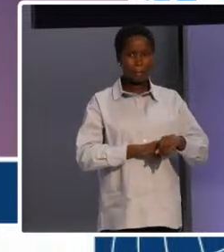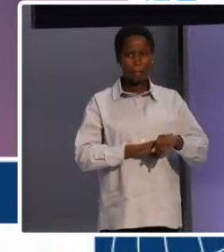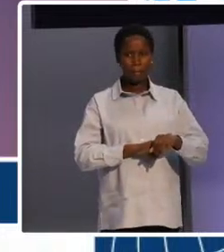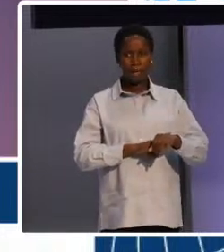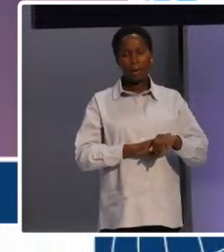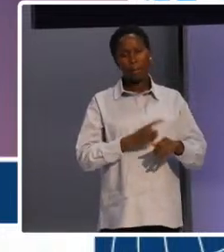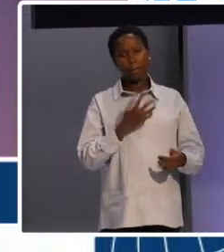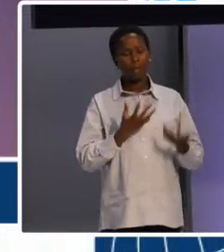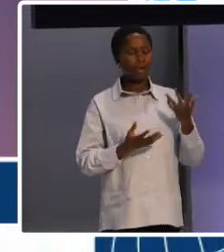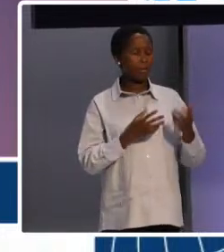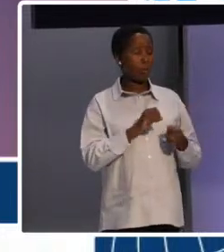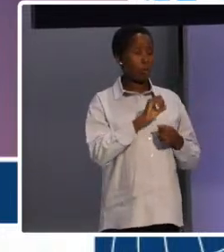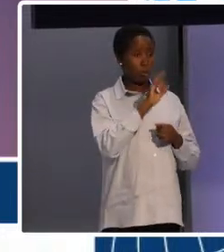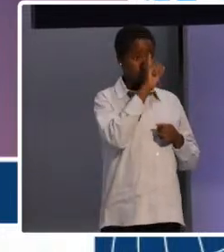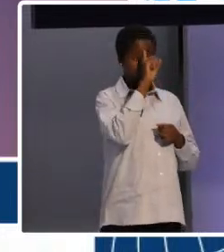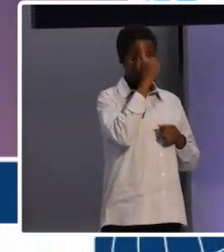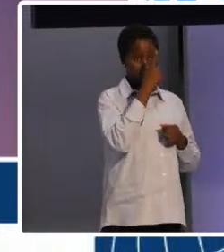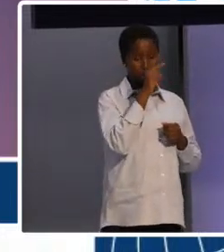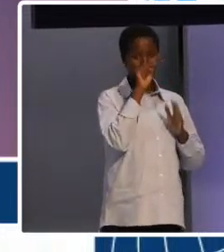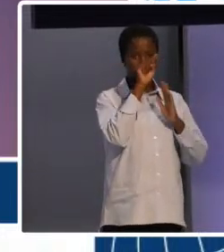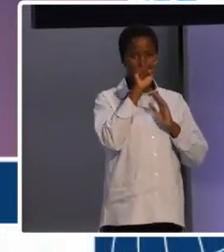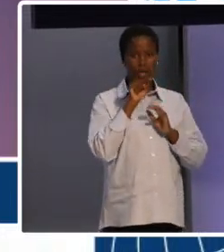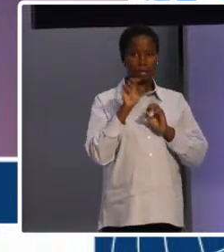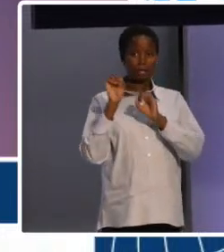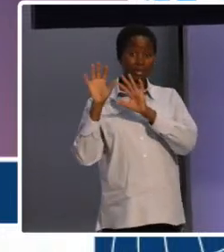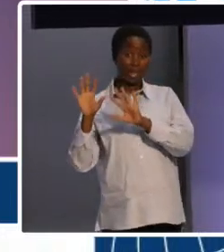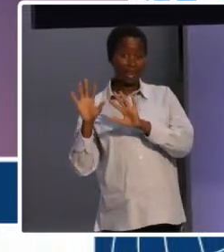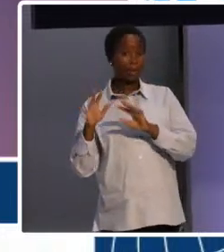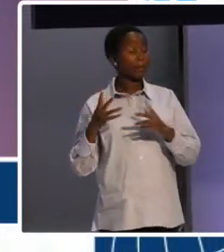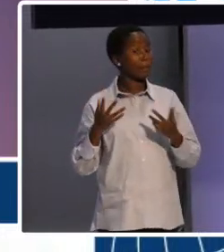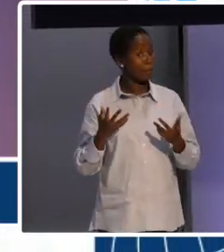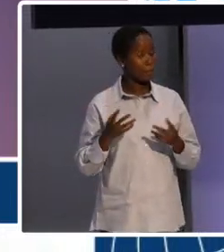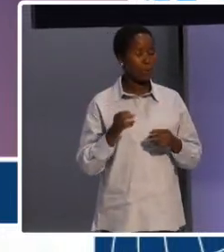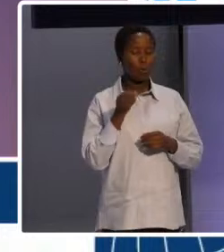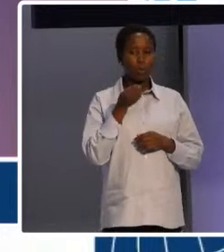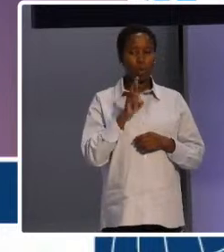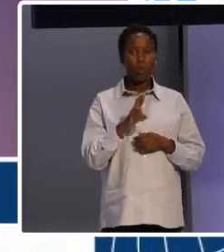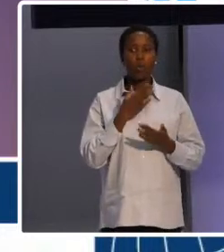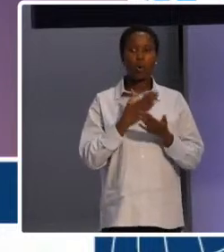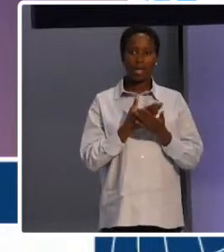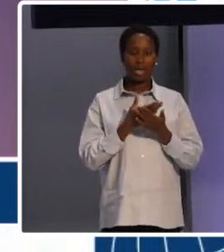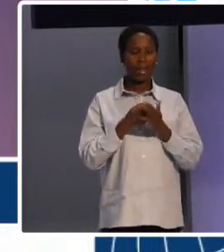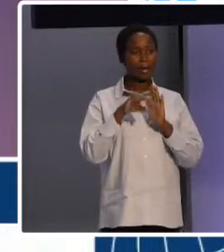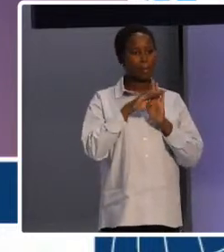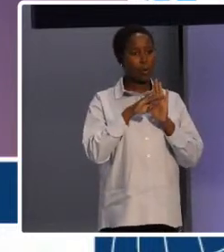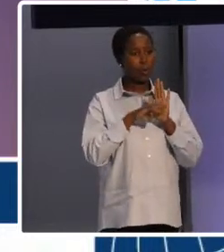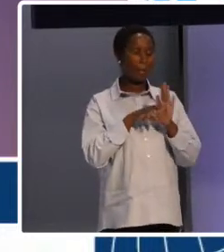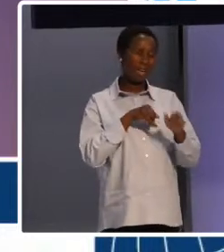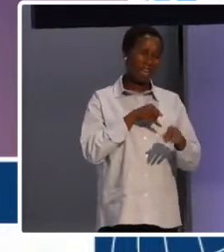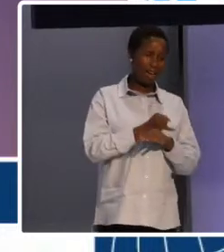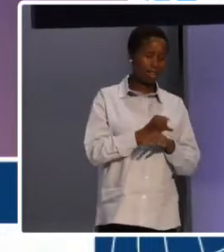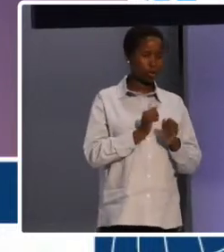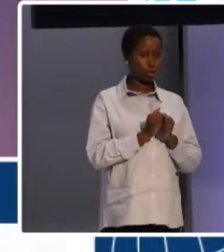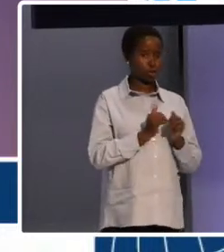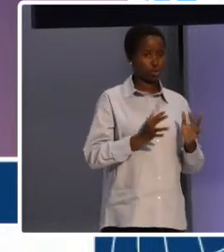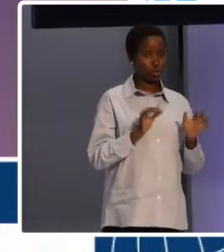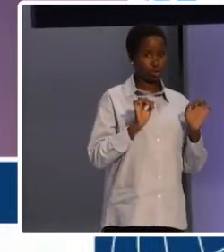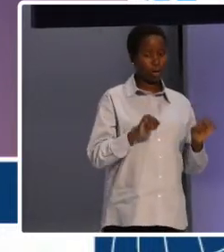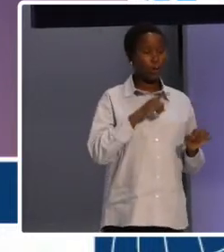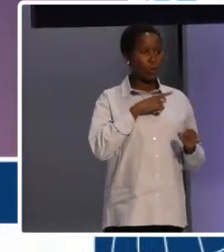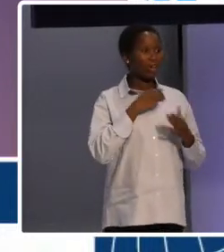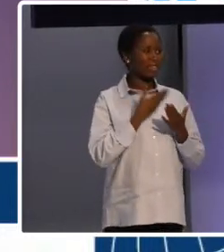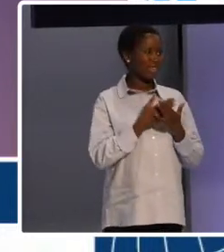1:10. If not, if it is possible, we will move the program a little bit earlier so that the